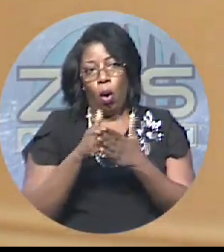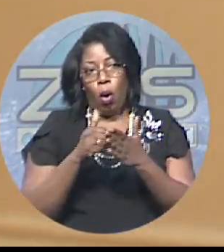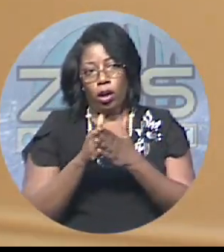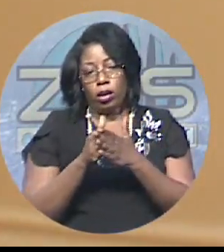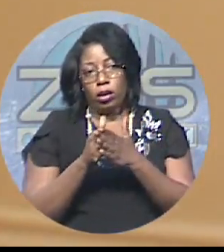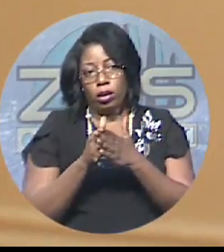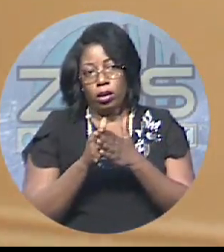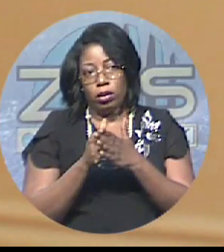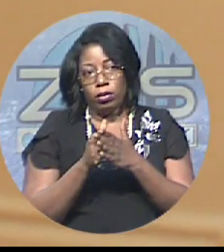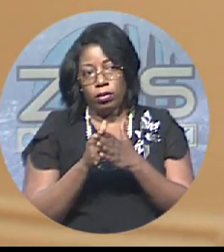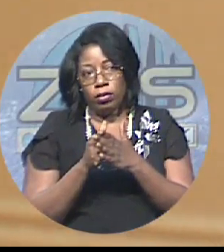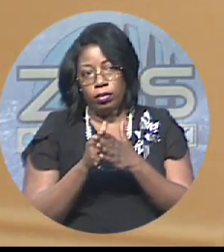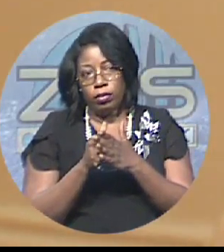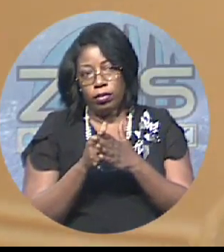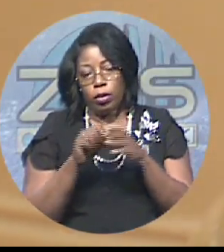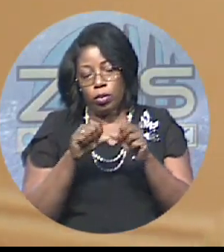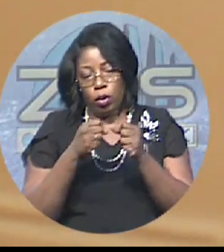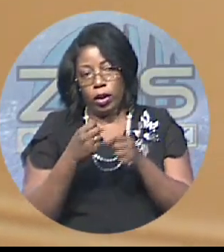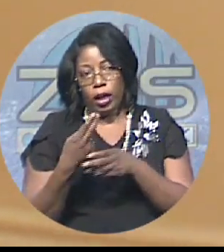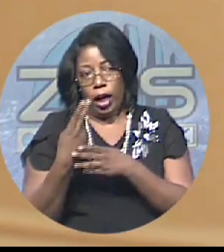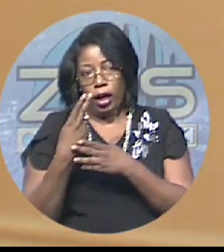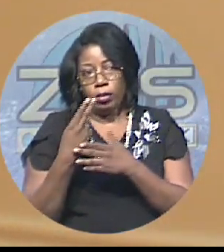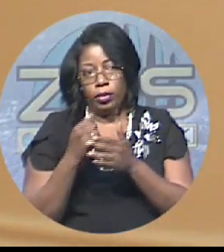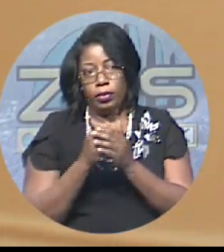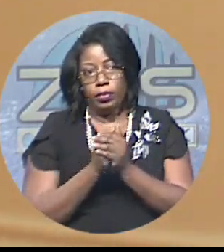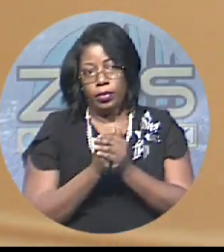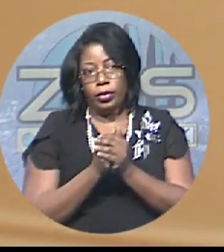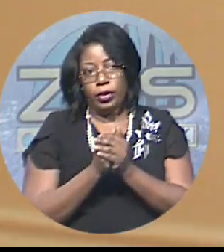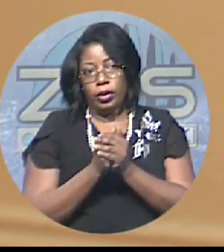terribly broken up. And